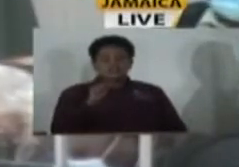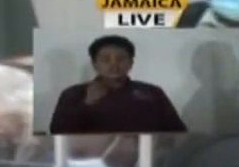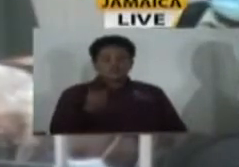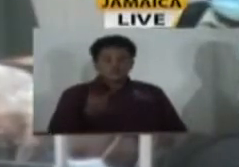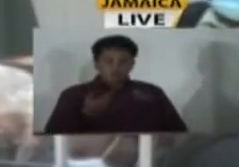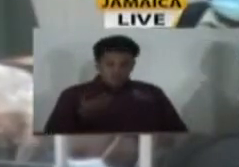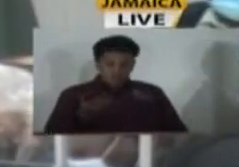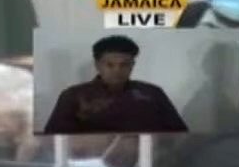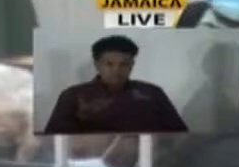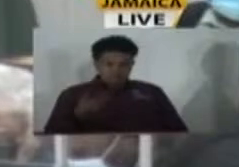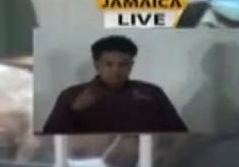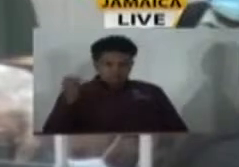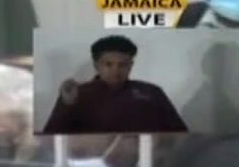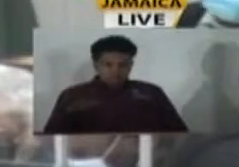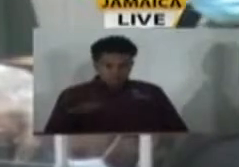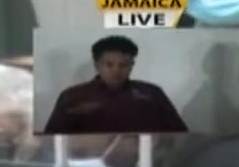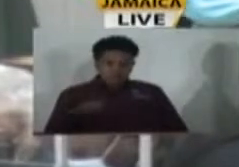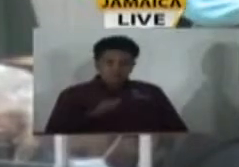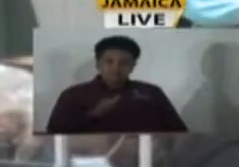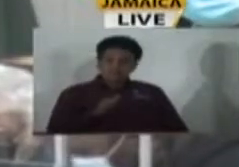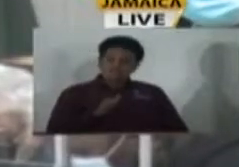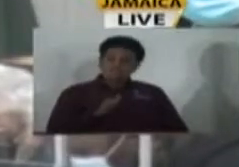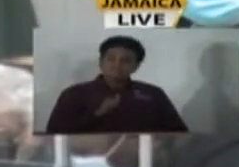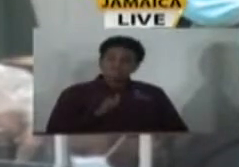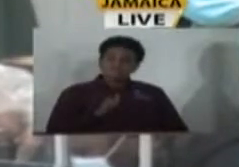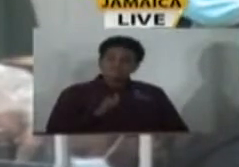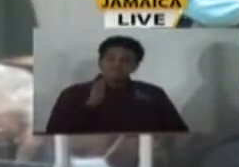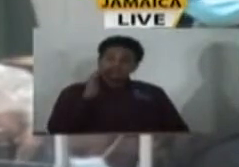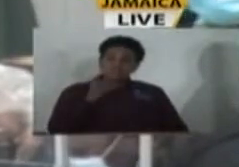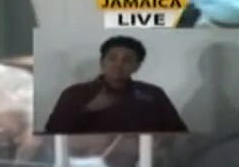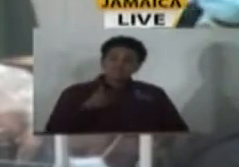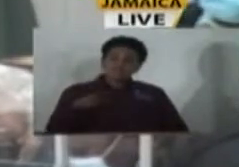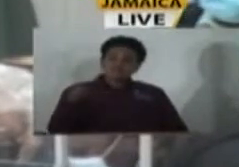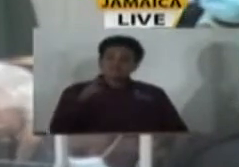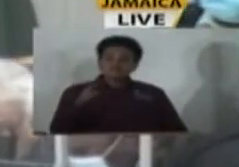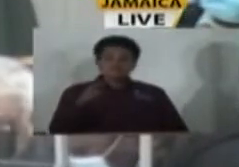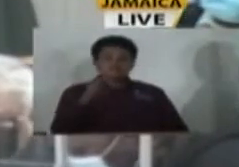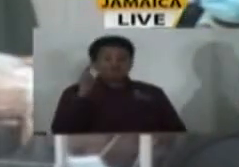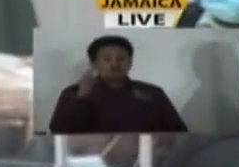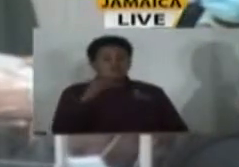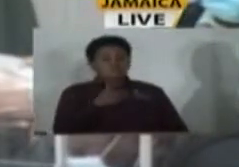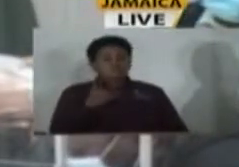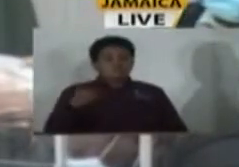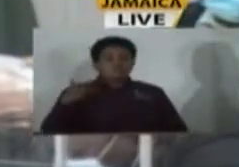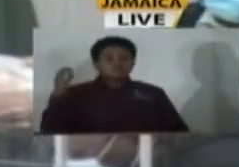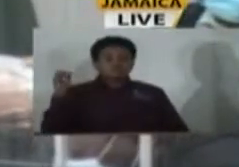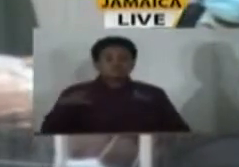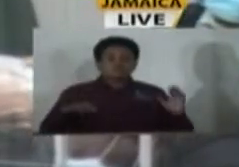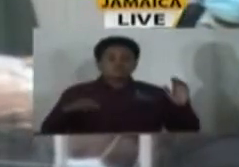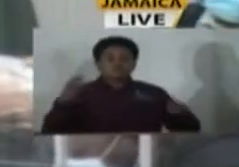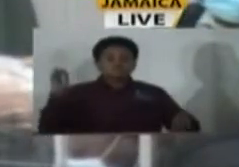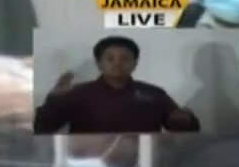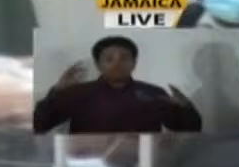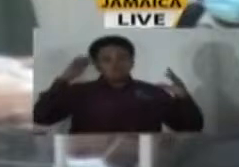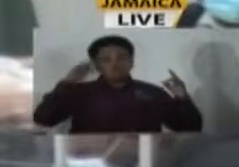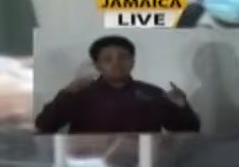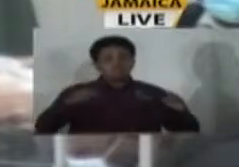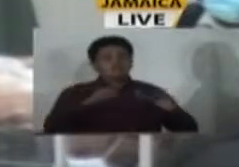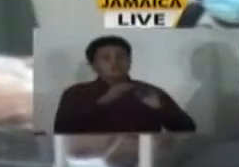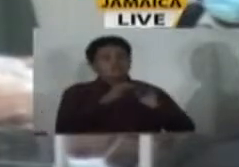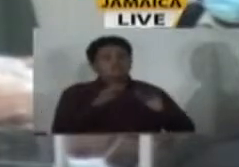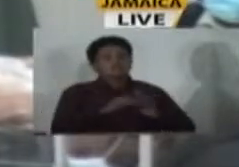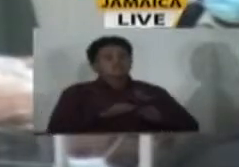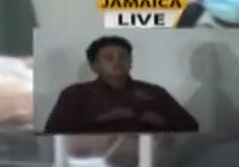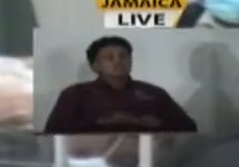2021, Madam Speaker, and I invite this Honourable House to consider